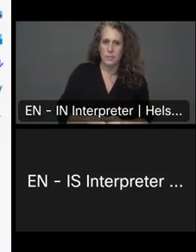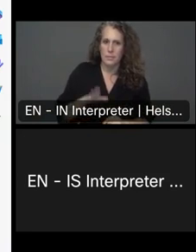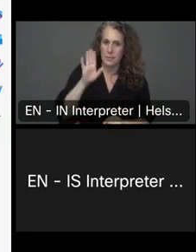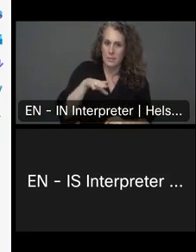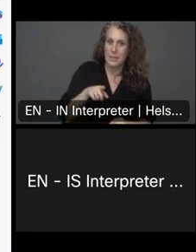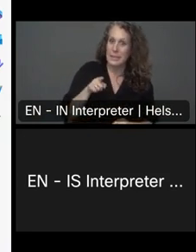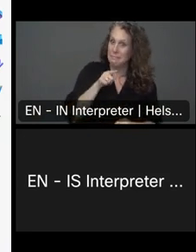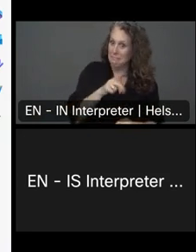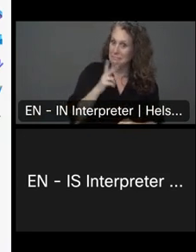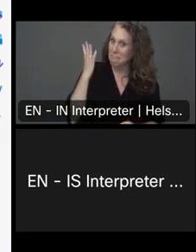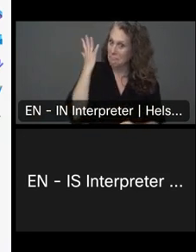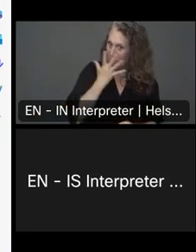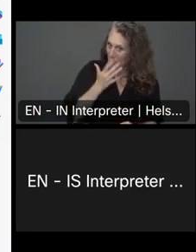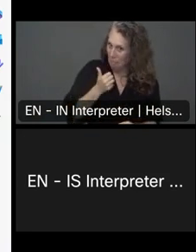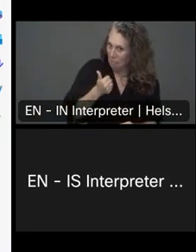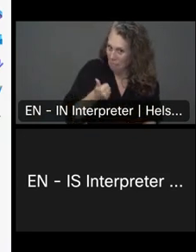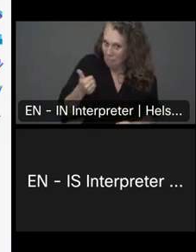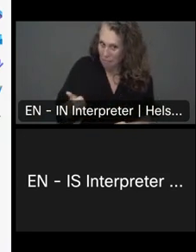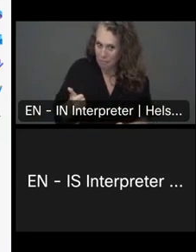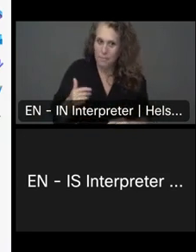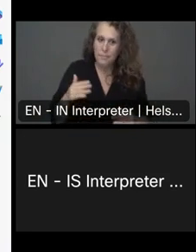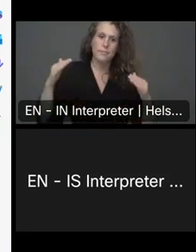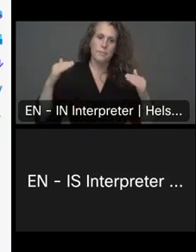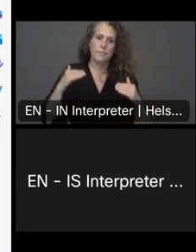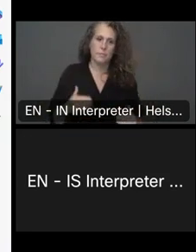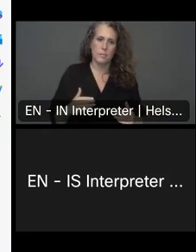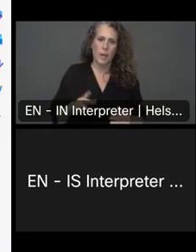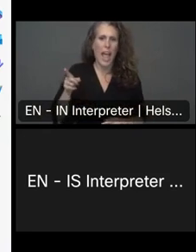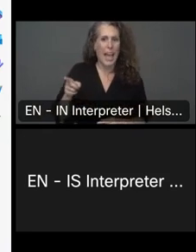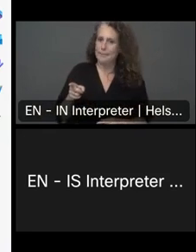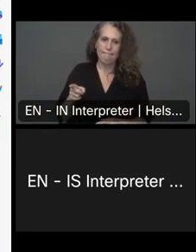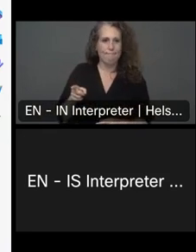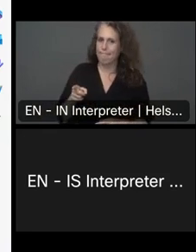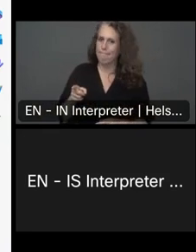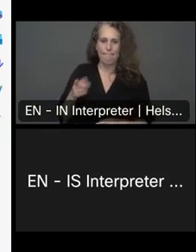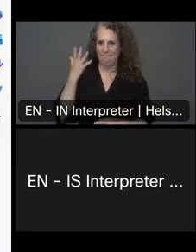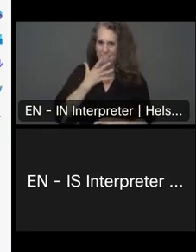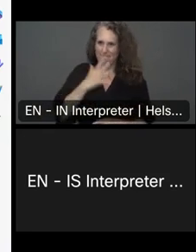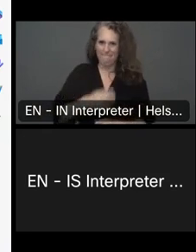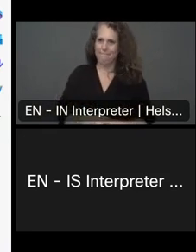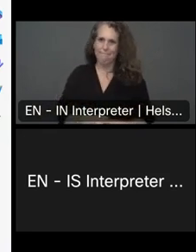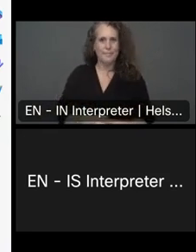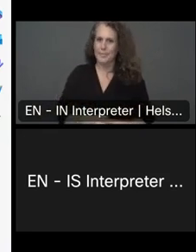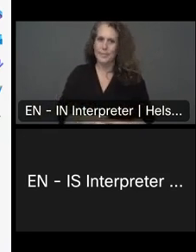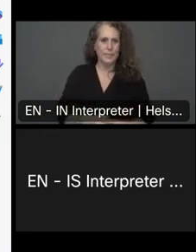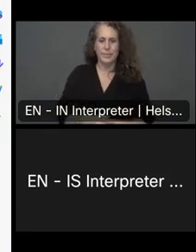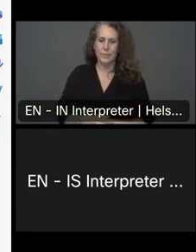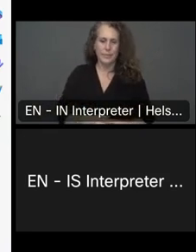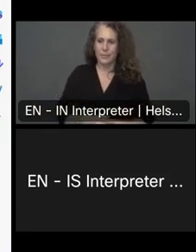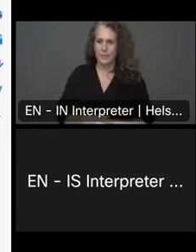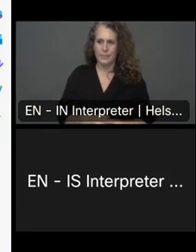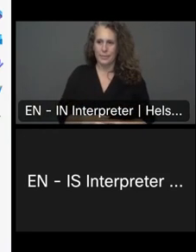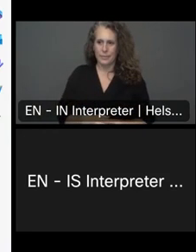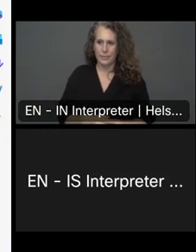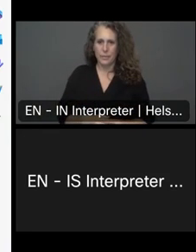handsome, versus il n'est pas très joli, he isn't very handsome. Why should a device like exact reduplication